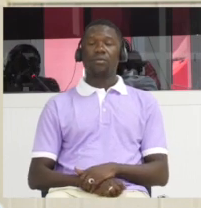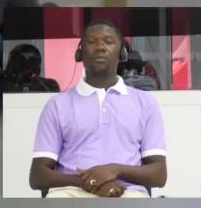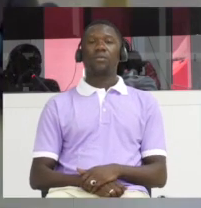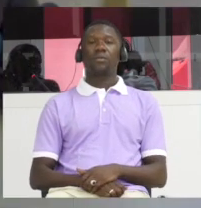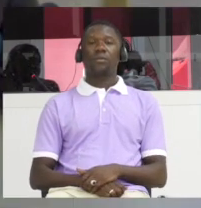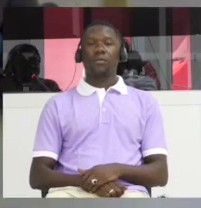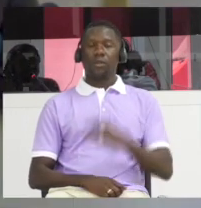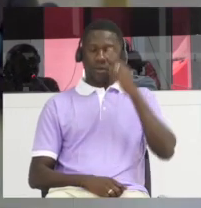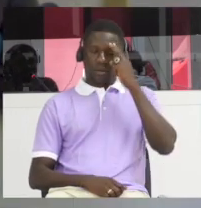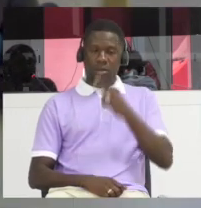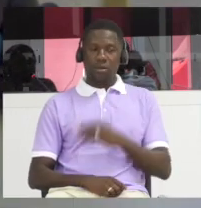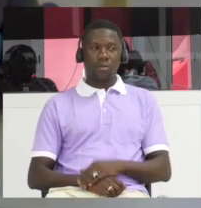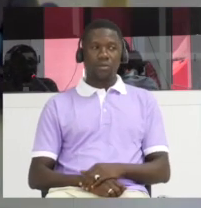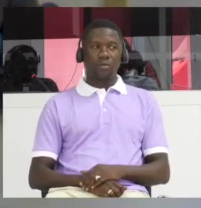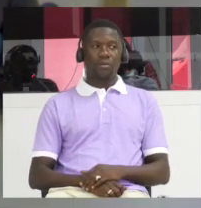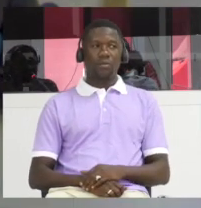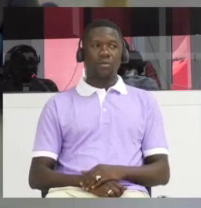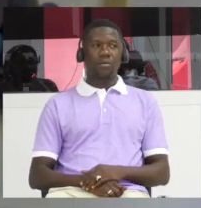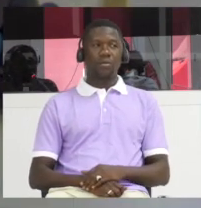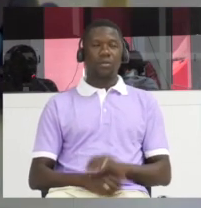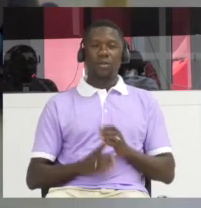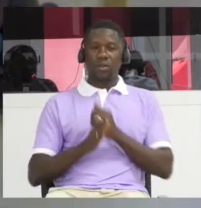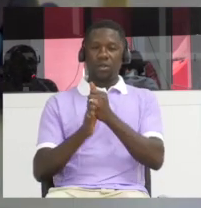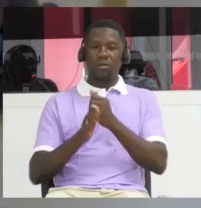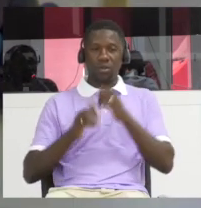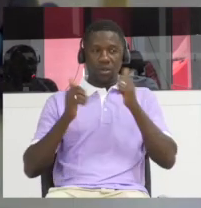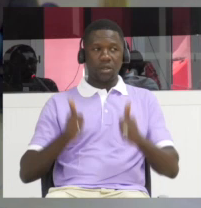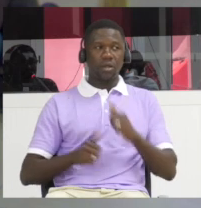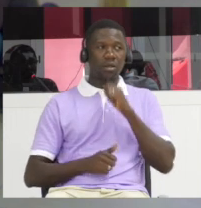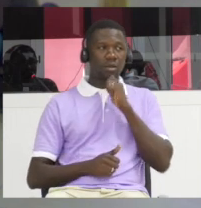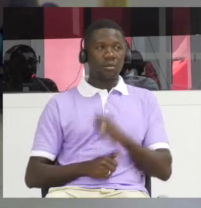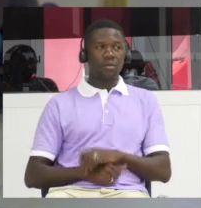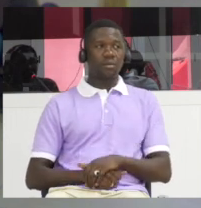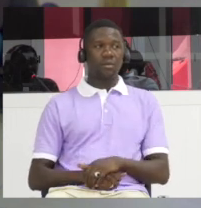Thank you. Deputy Chair, and lead.